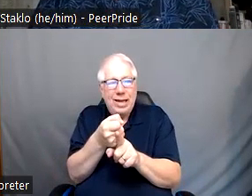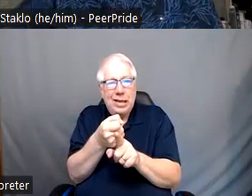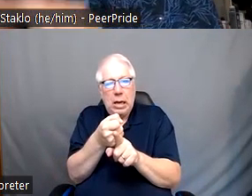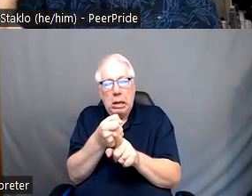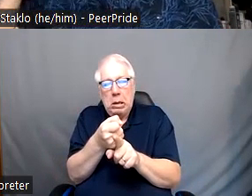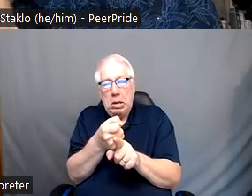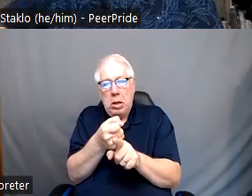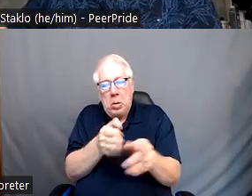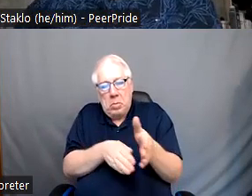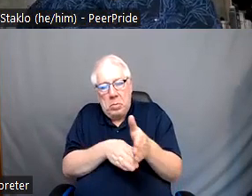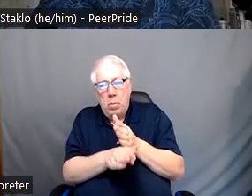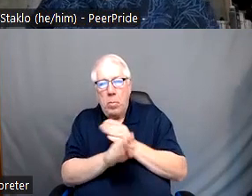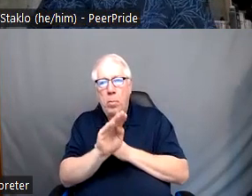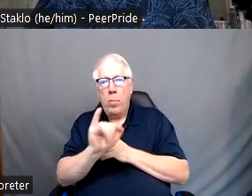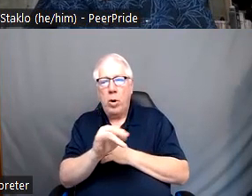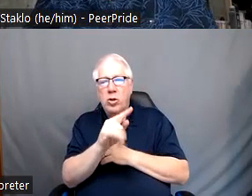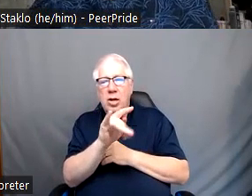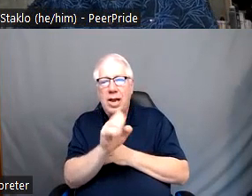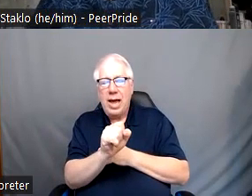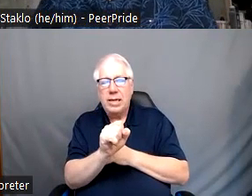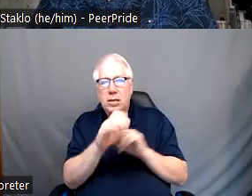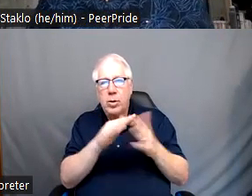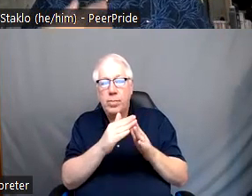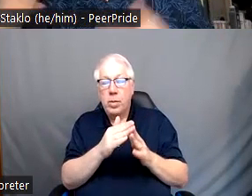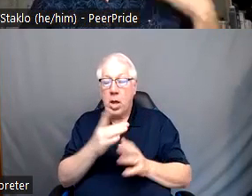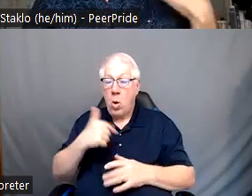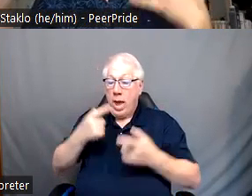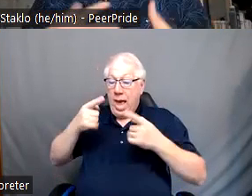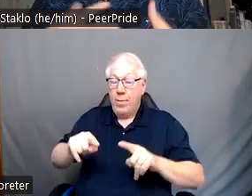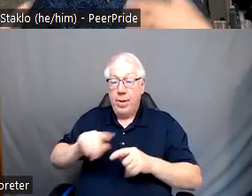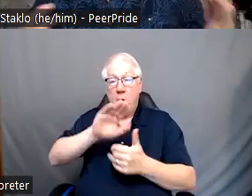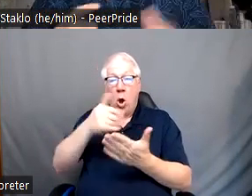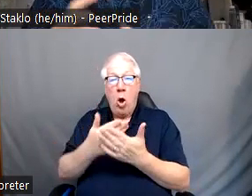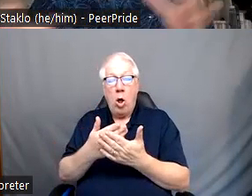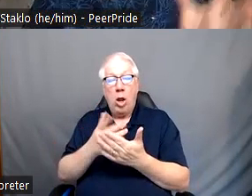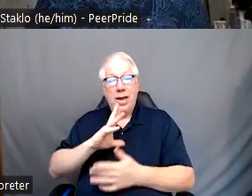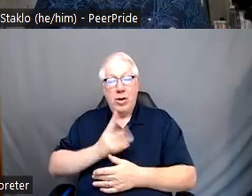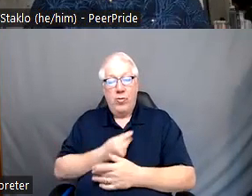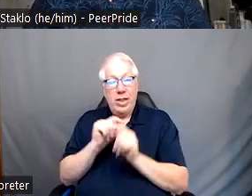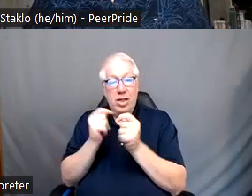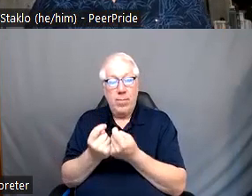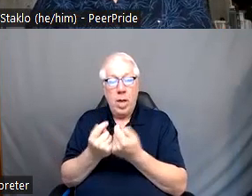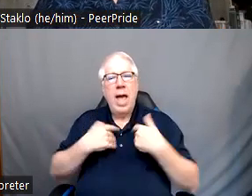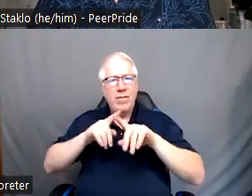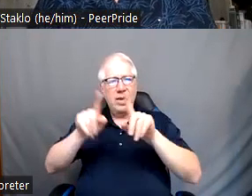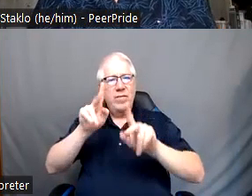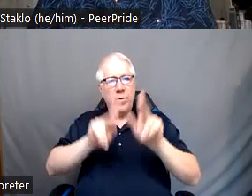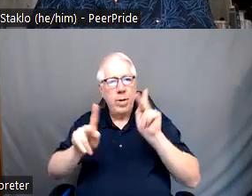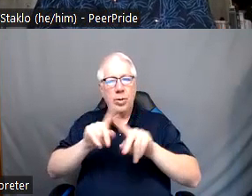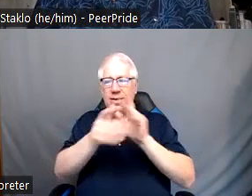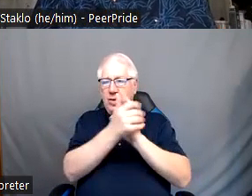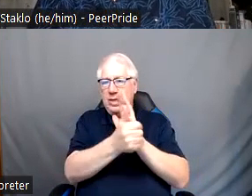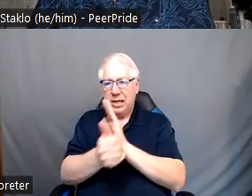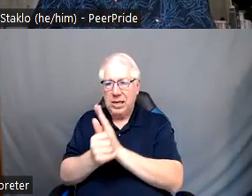most. PeerPride happens to be an all trans team, even though we have a lot of different people that have a lot of different